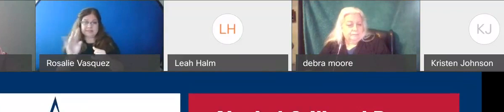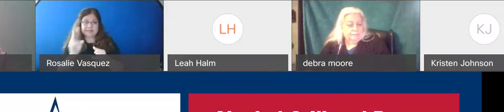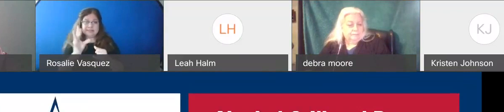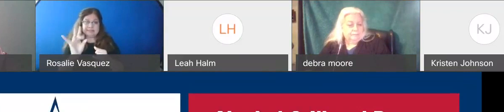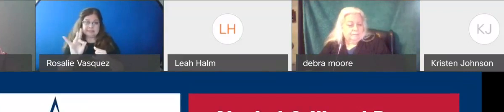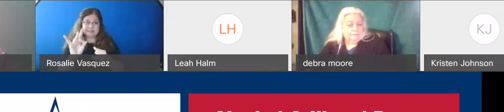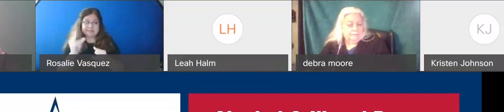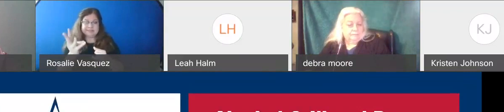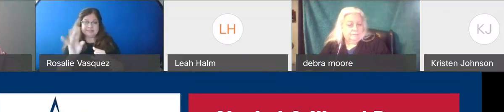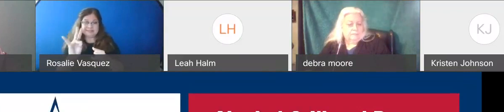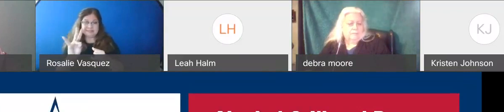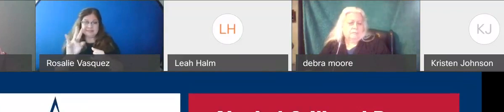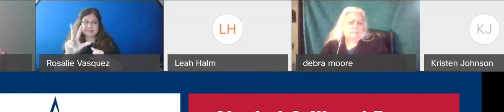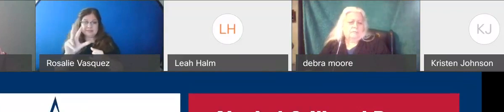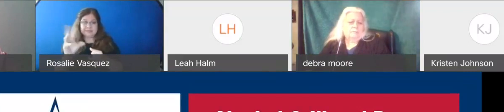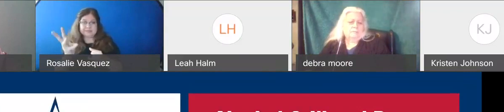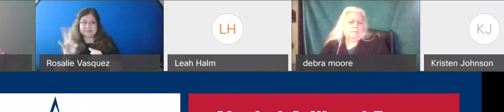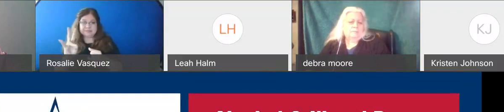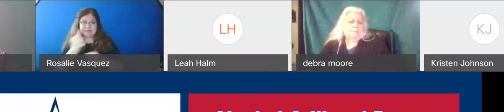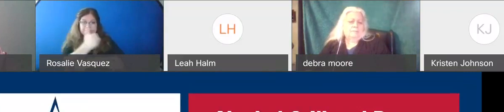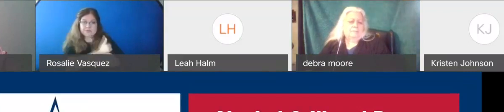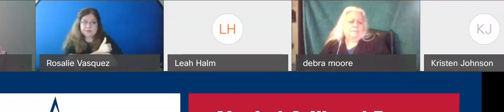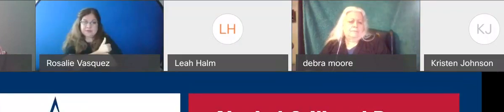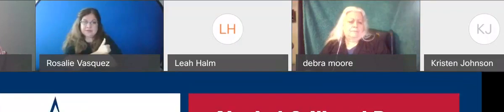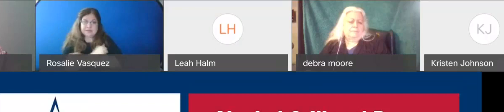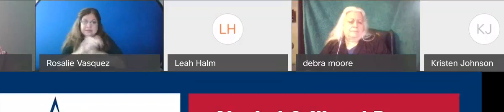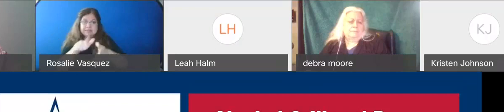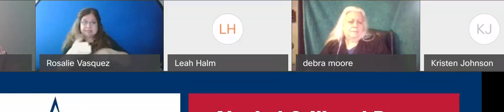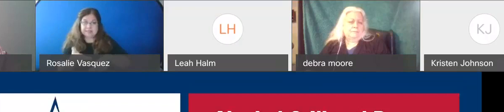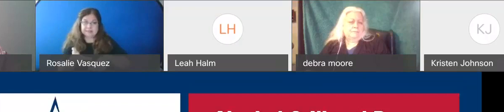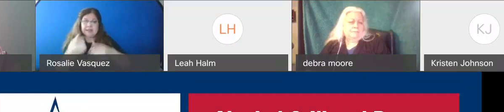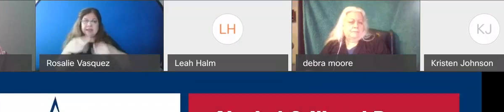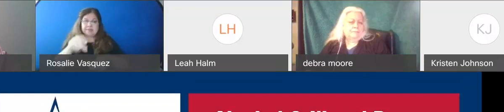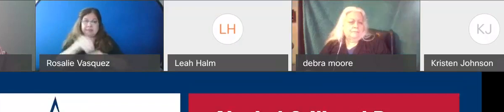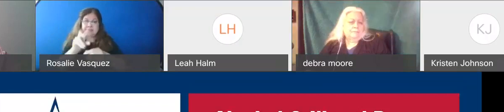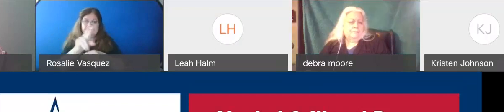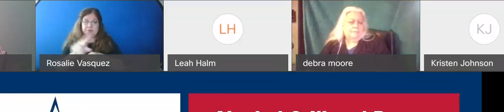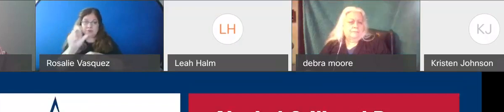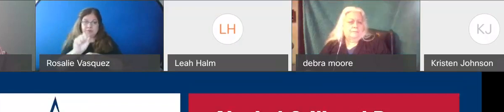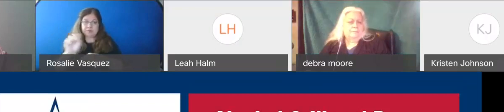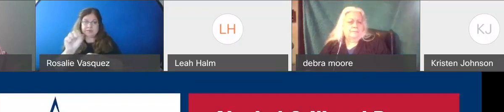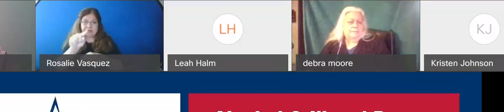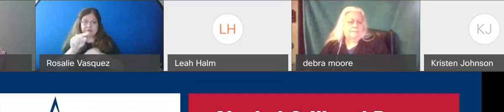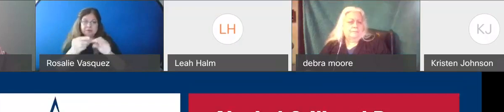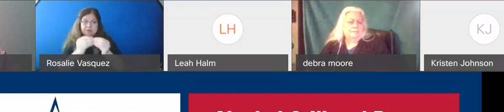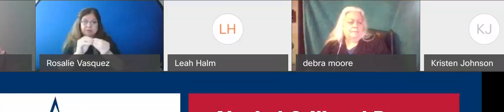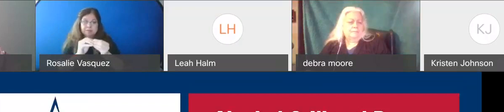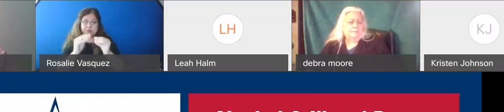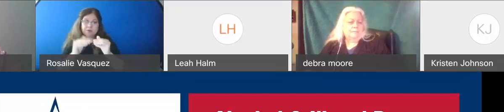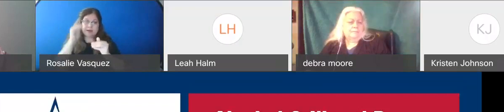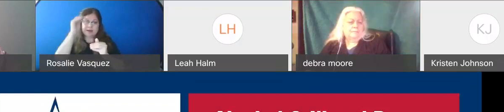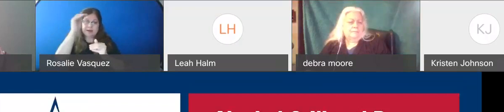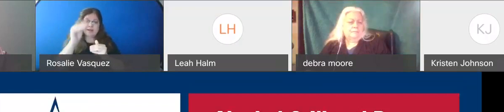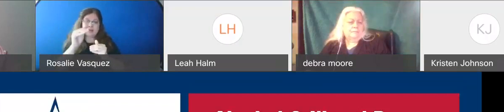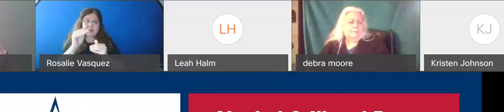67,367 drug overdose deaths have occurred in the United States. So those numbers are really high, and obviously the